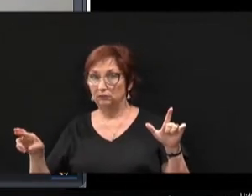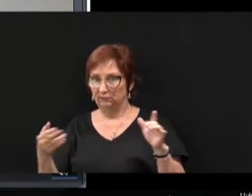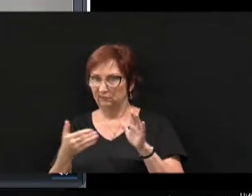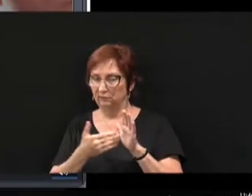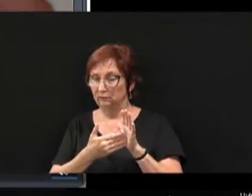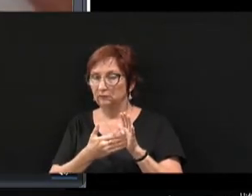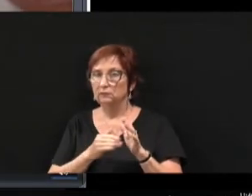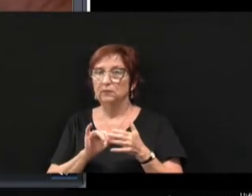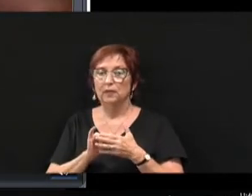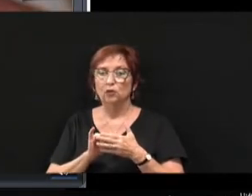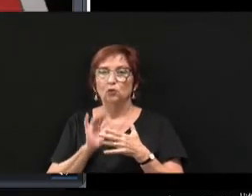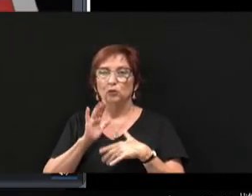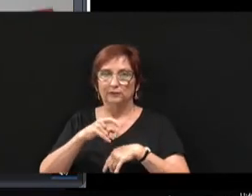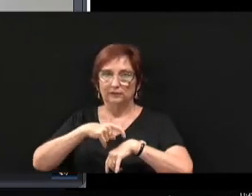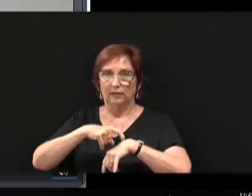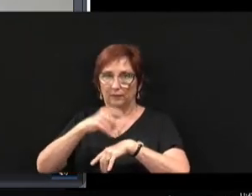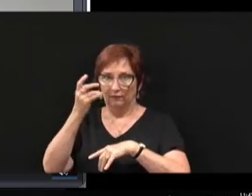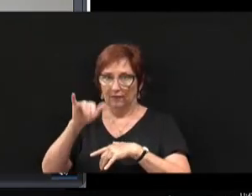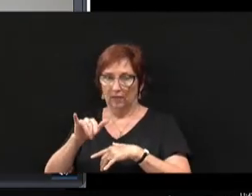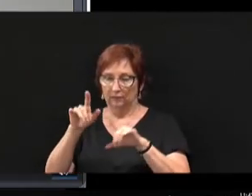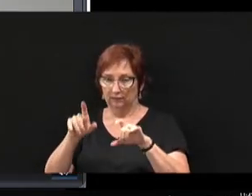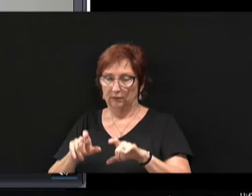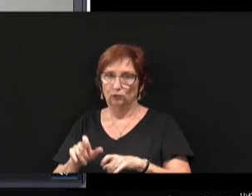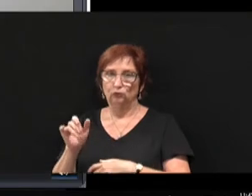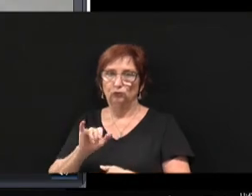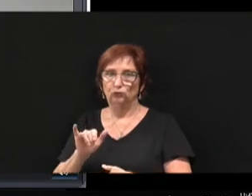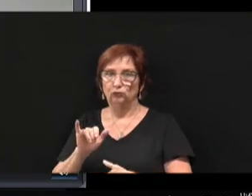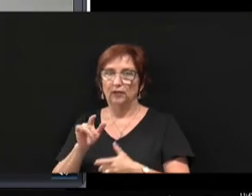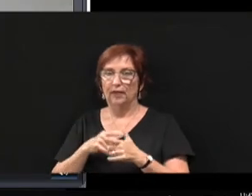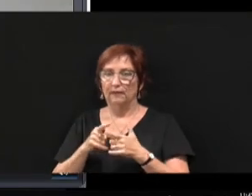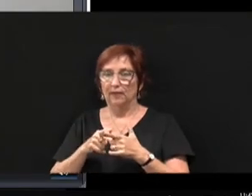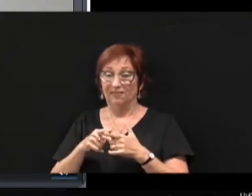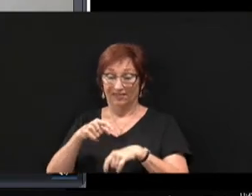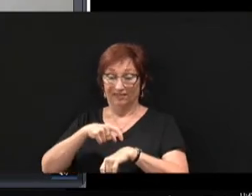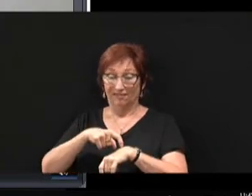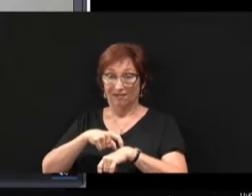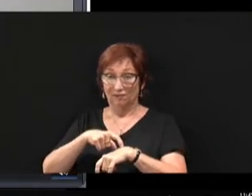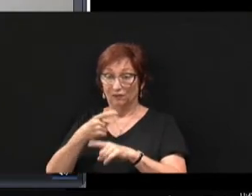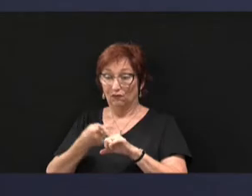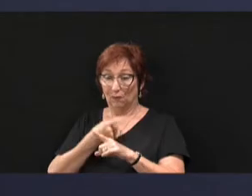and you're going to time them for that, and then you're going to combine the time.